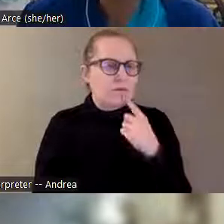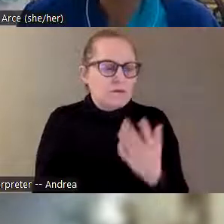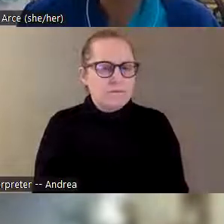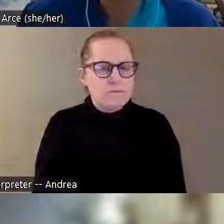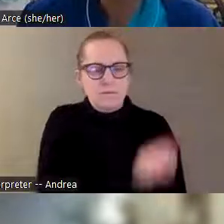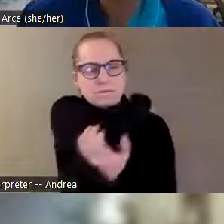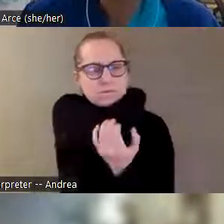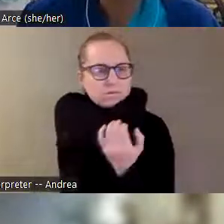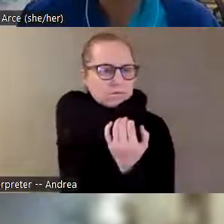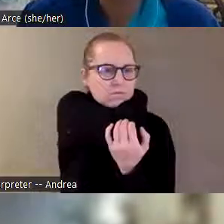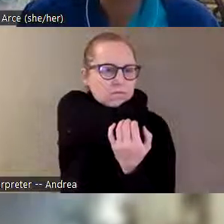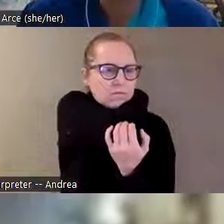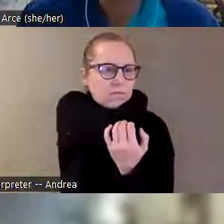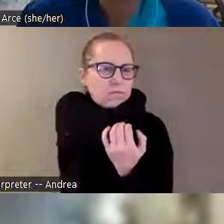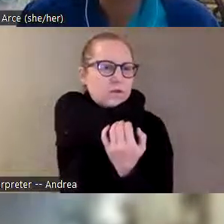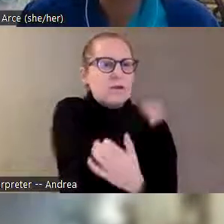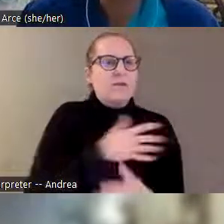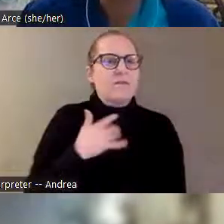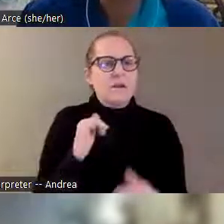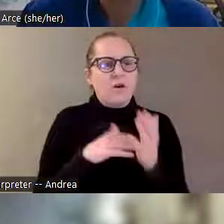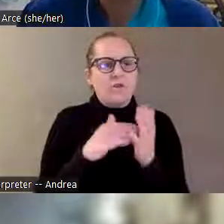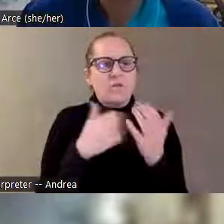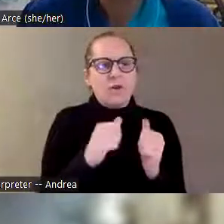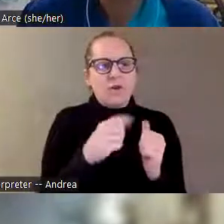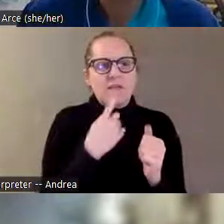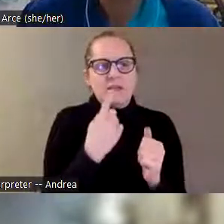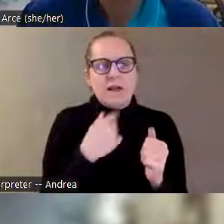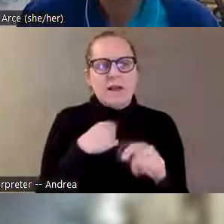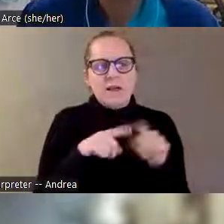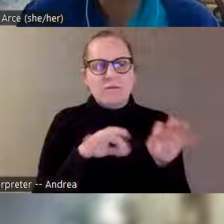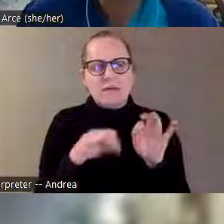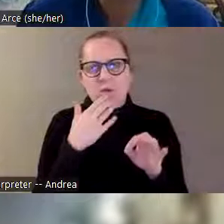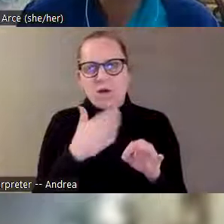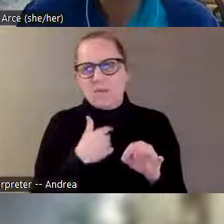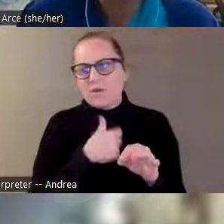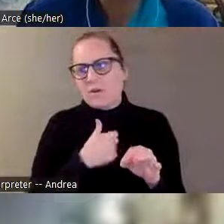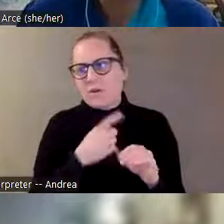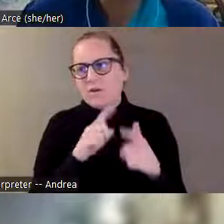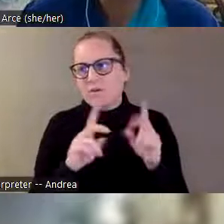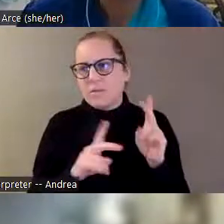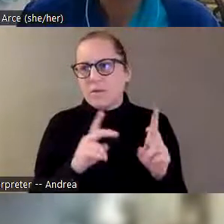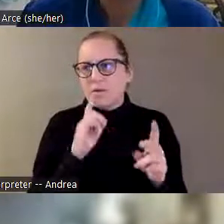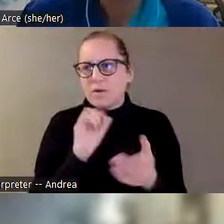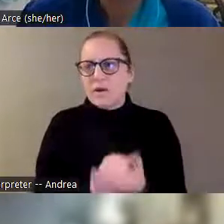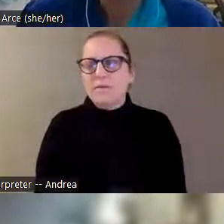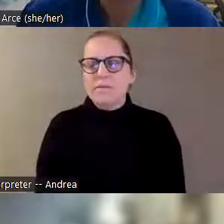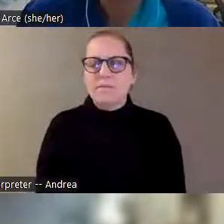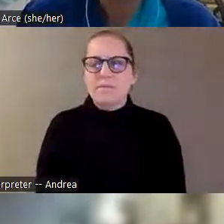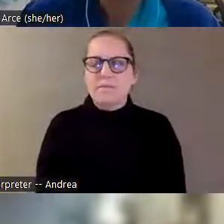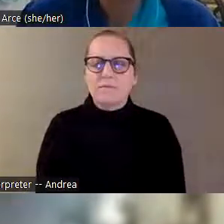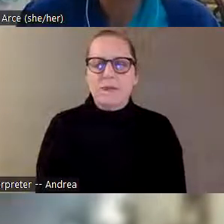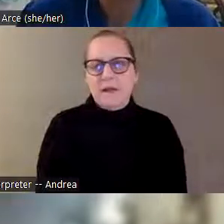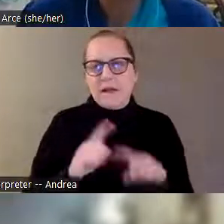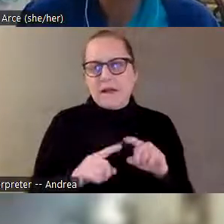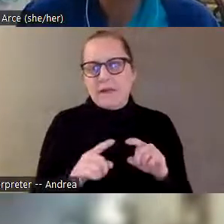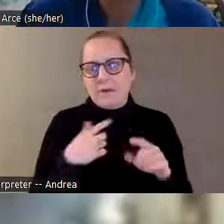I just feel like a lot of times I'm trying to say something and I can't explain it very well, and I apologize to people for that inability, but I'm